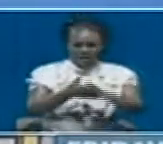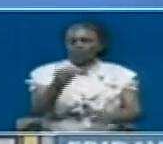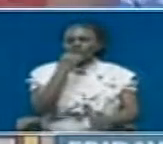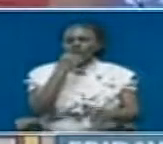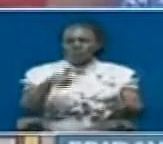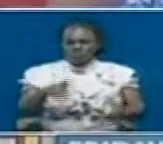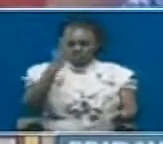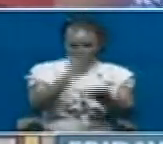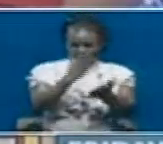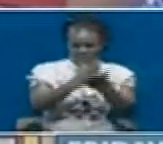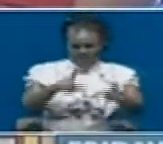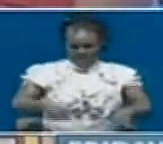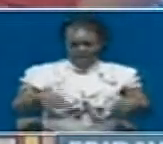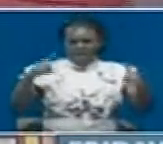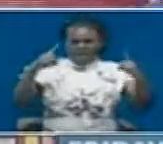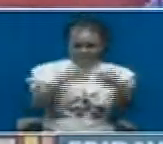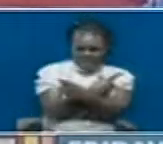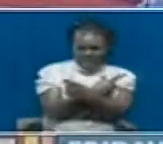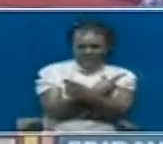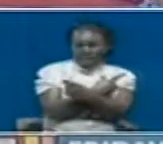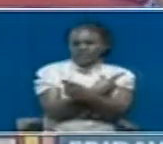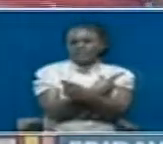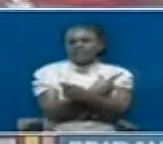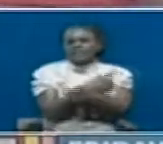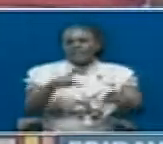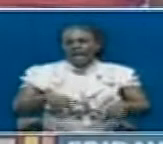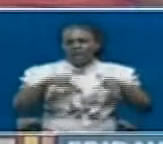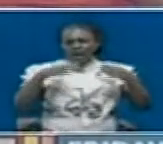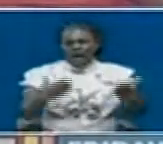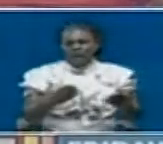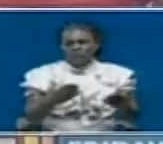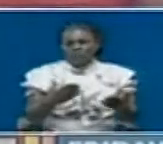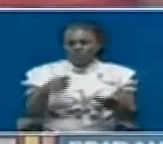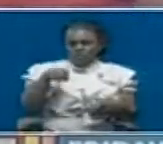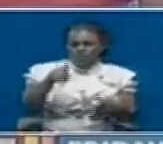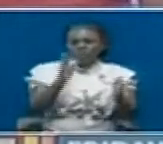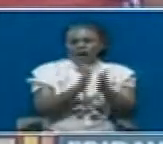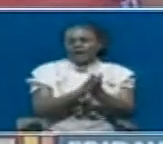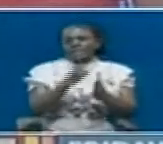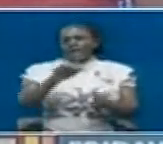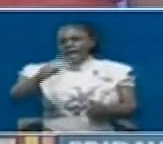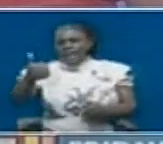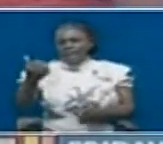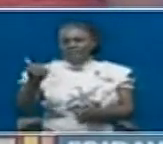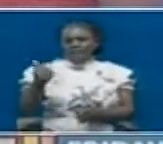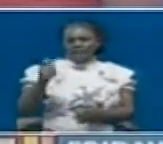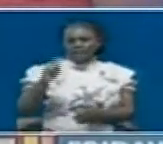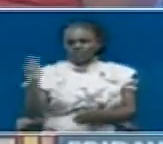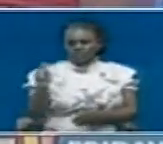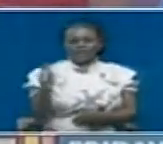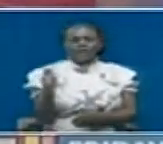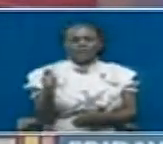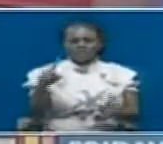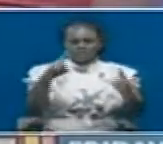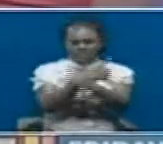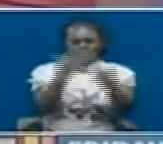life. Yeah. So what's the difference between you and Truphena? Then we've established that you like food. I also like food, I have to say. I would probably play Truphena if I was on the show.